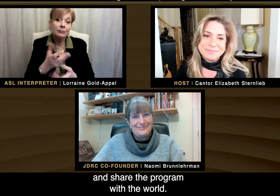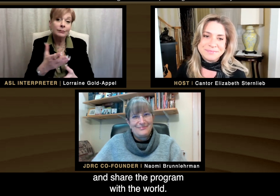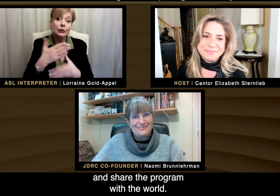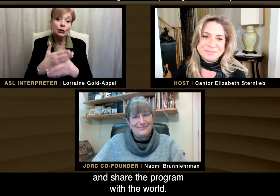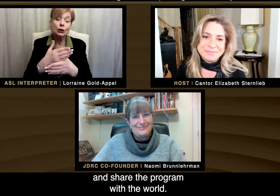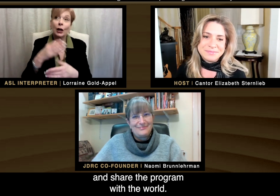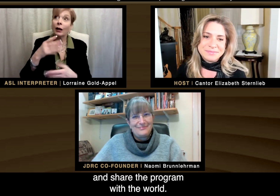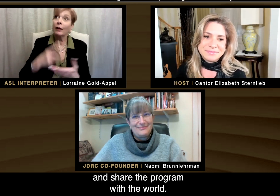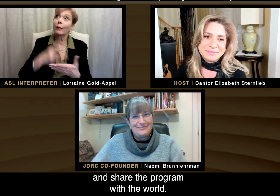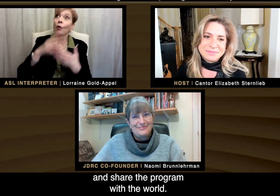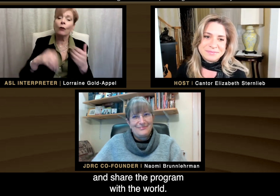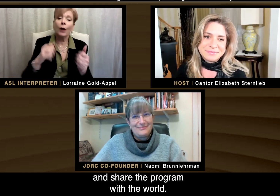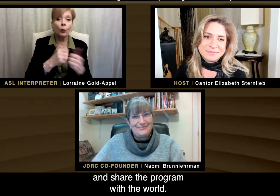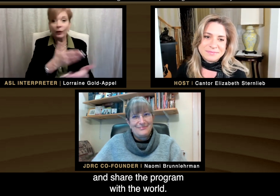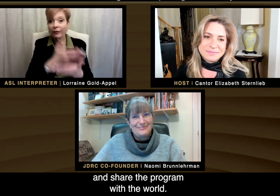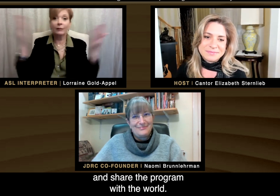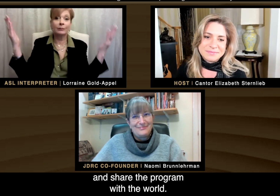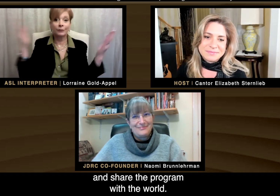world.